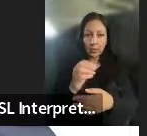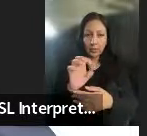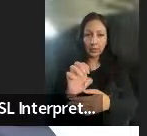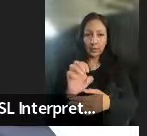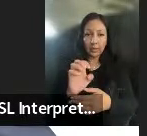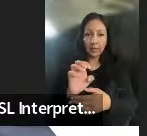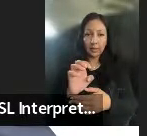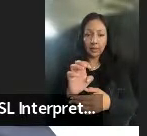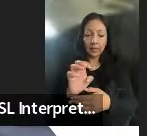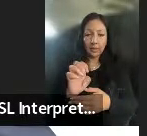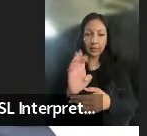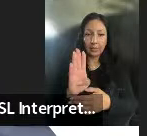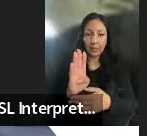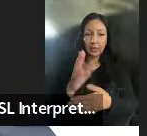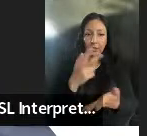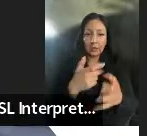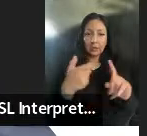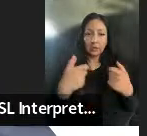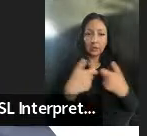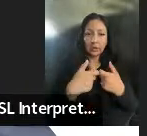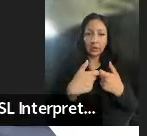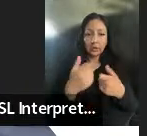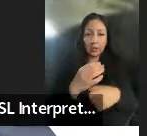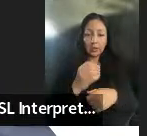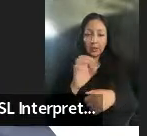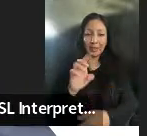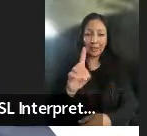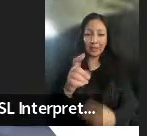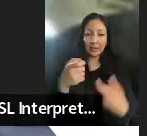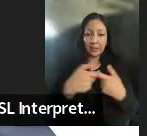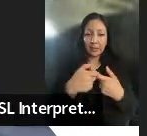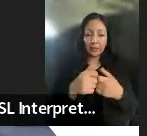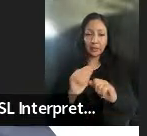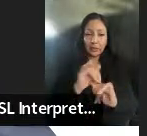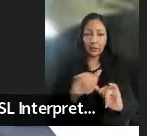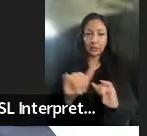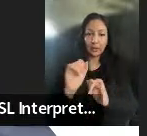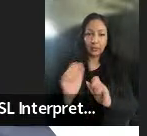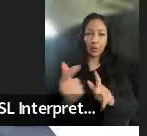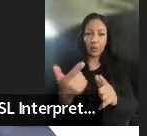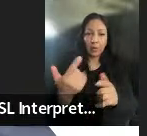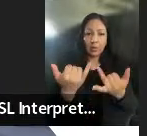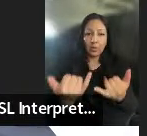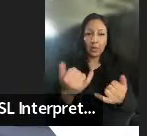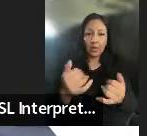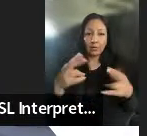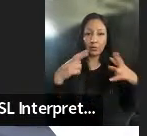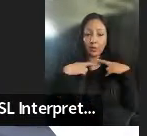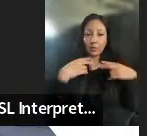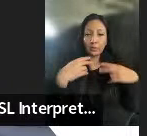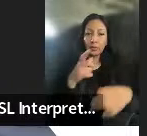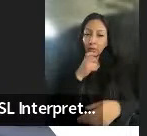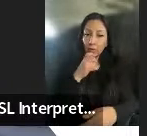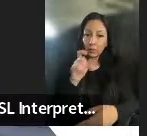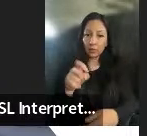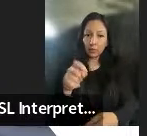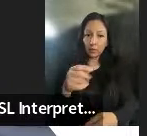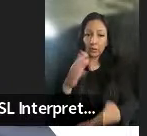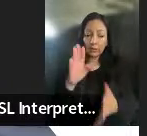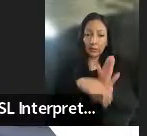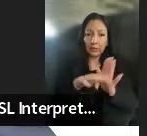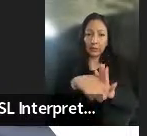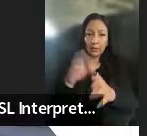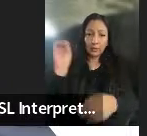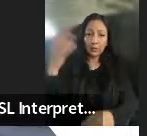charging needs EV charging, as do all our current residents. We need cheap solar.